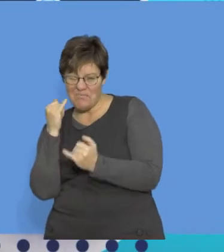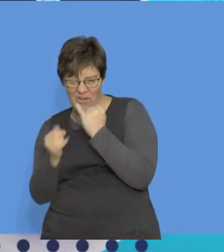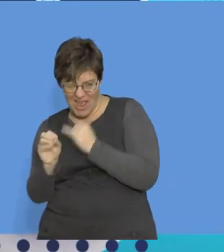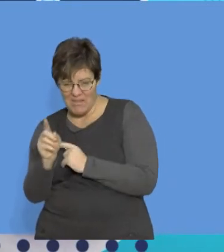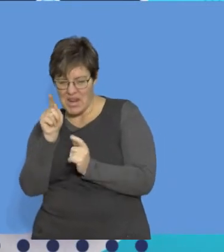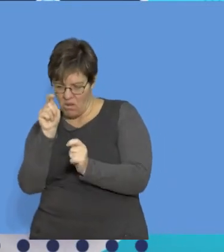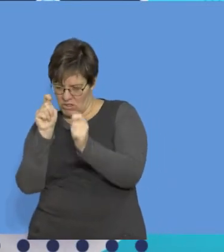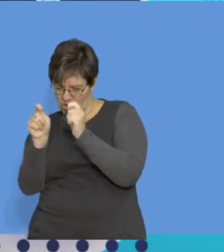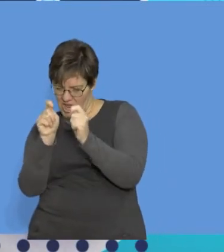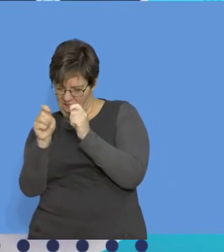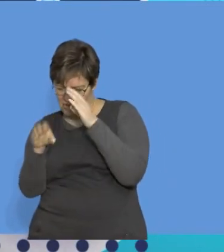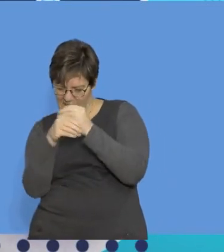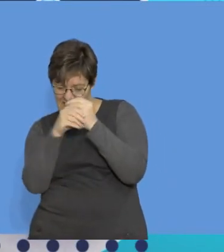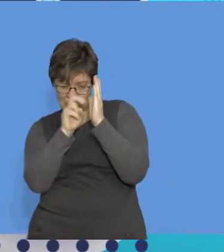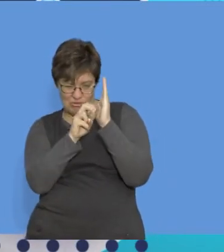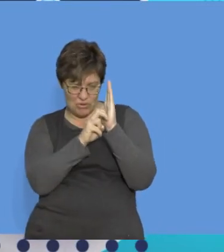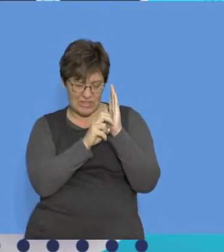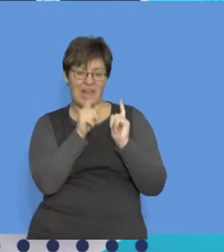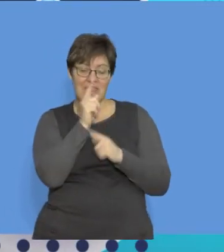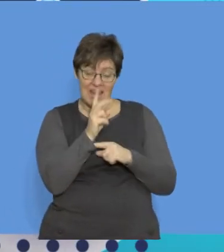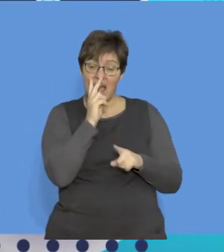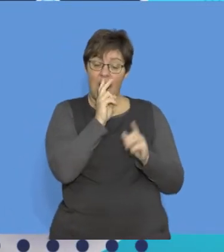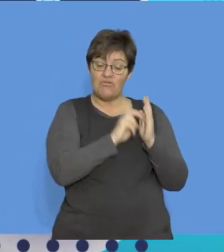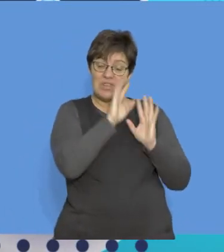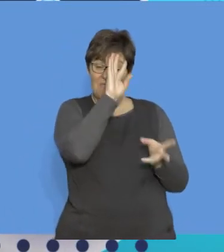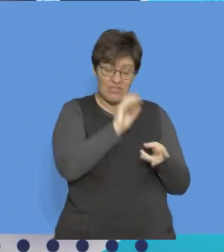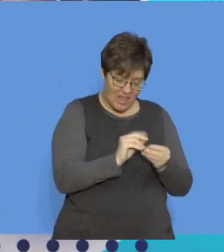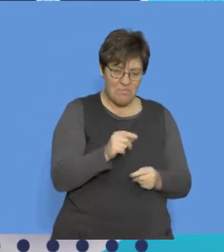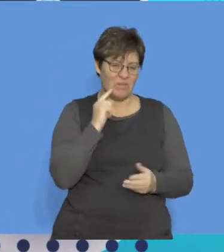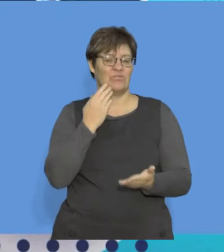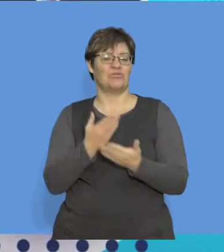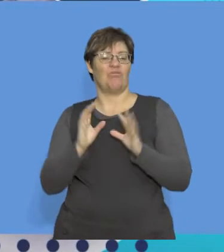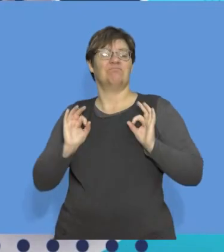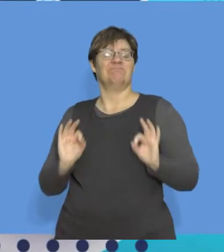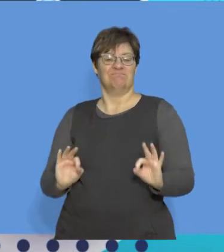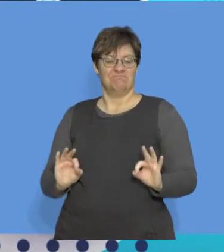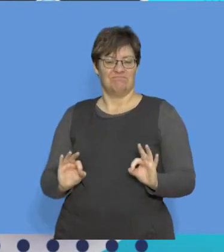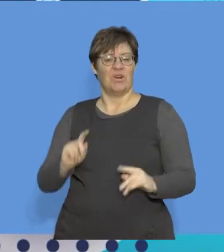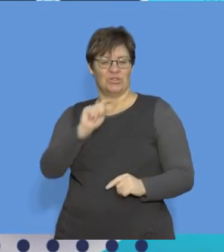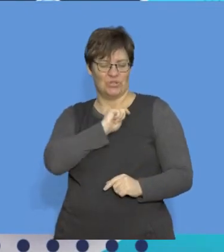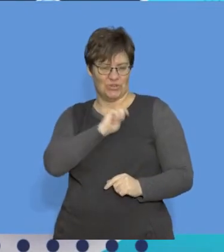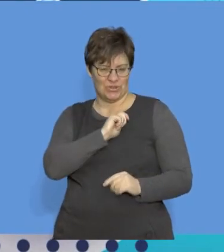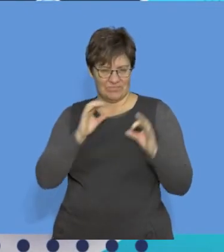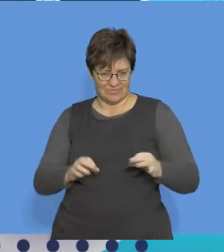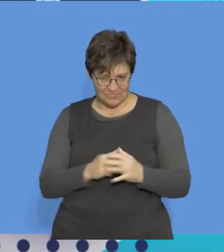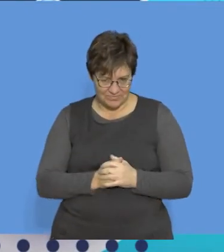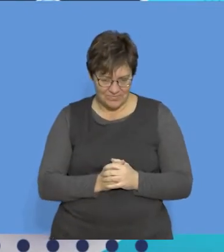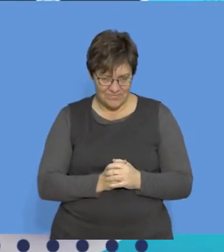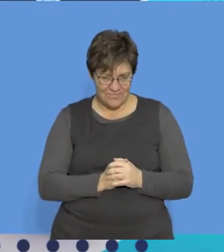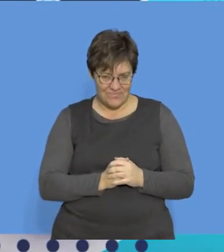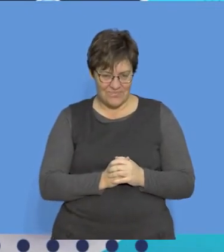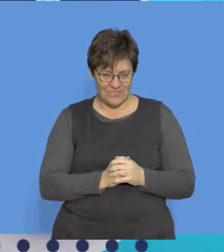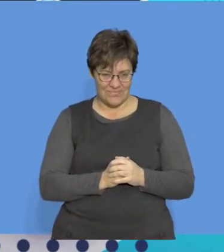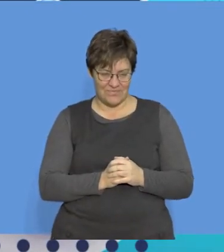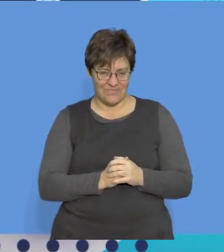refine it, and then later I prove it using the actual theorems that they've been revised a long time ago.